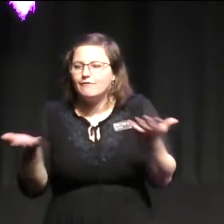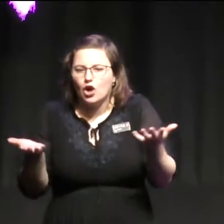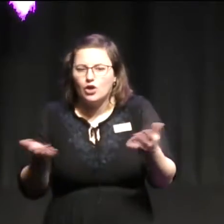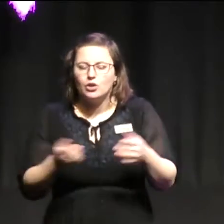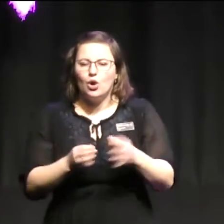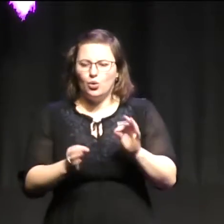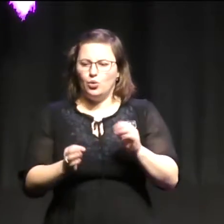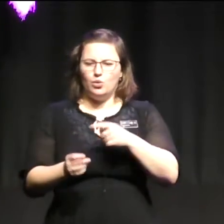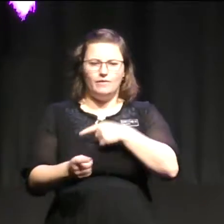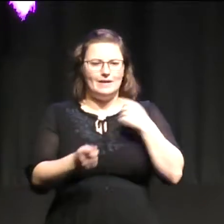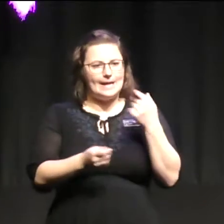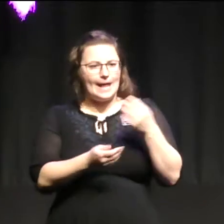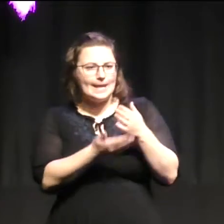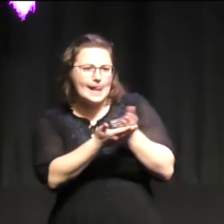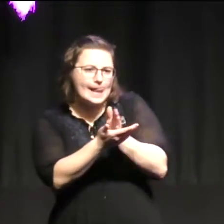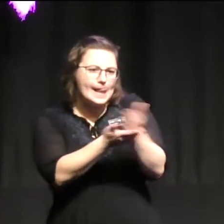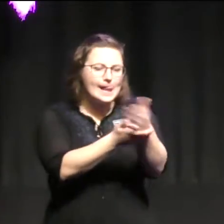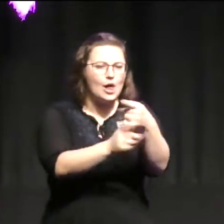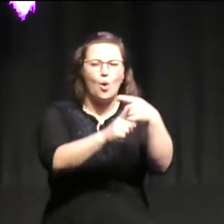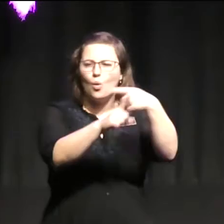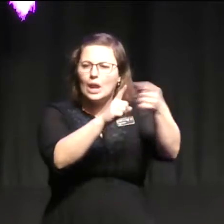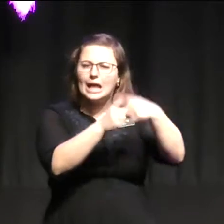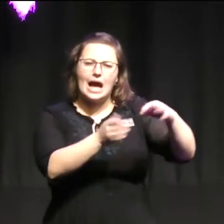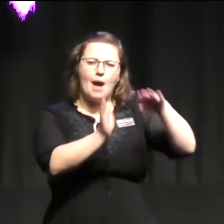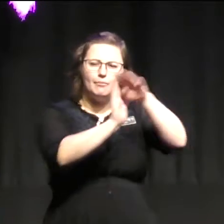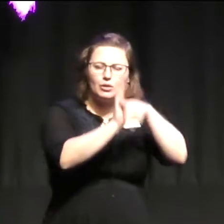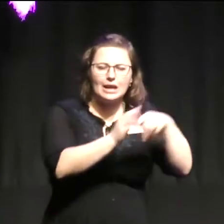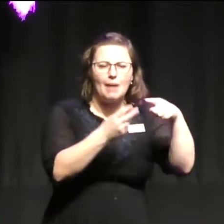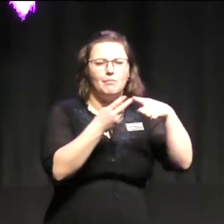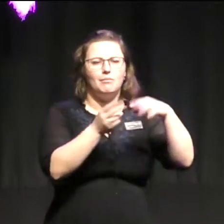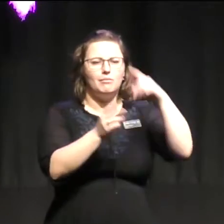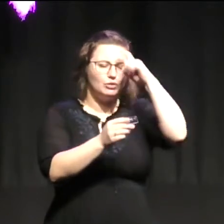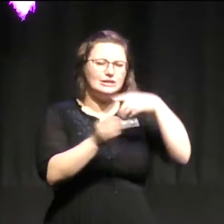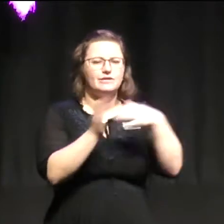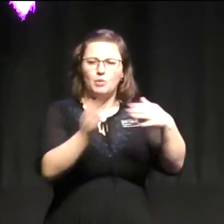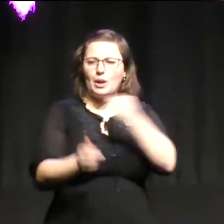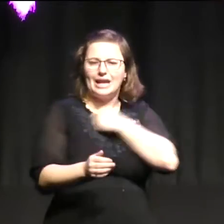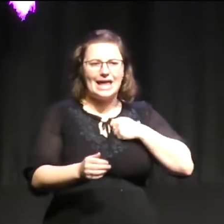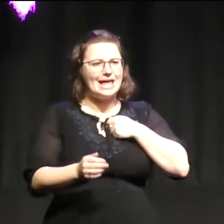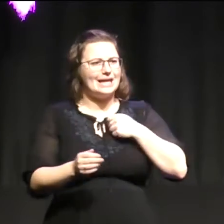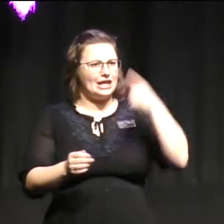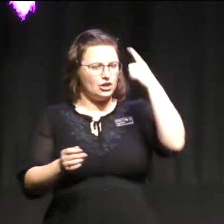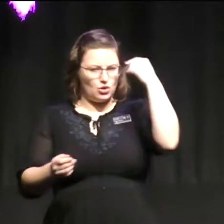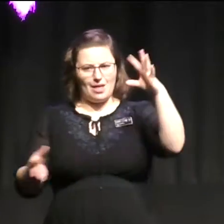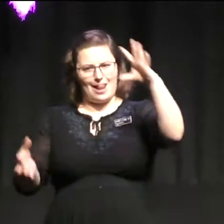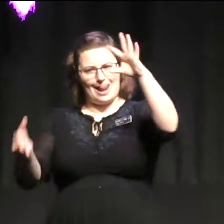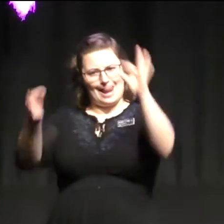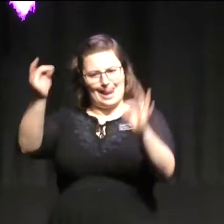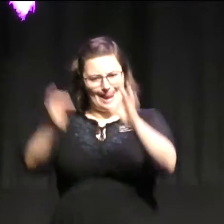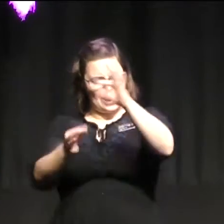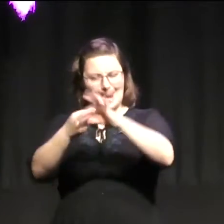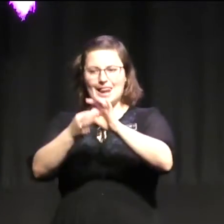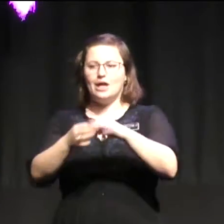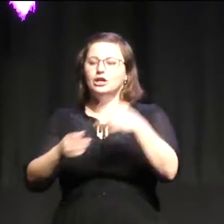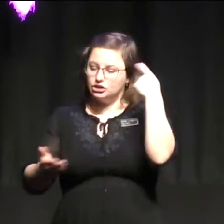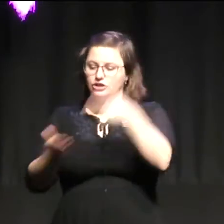the existing government programs or policies to address those issues? So it brings in the participation of the